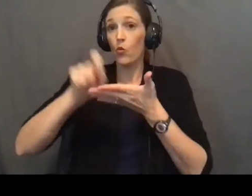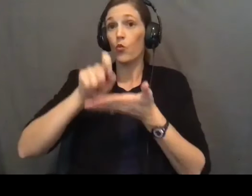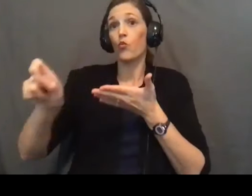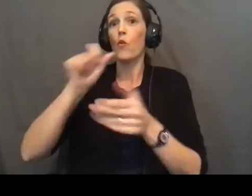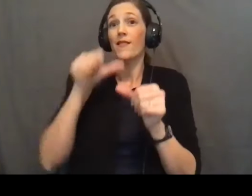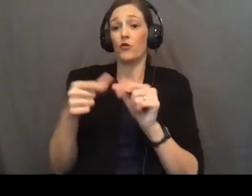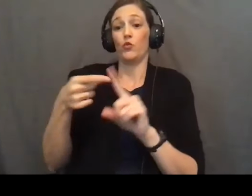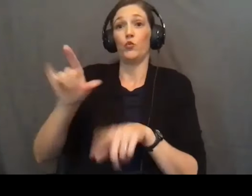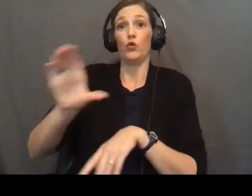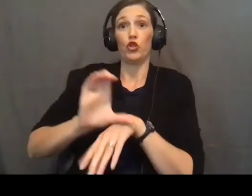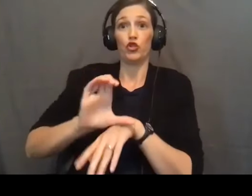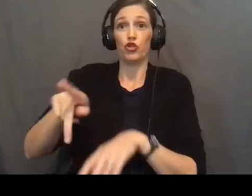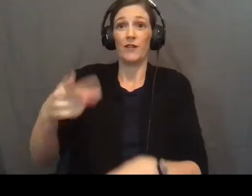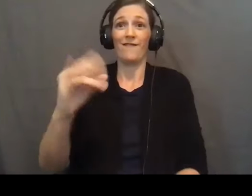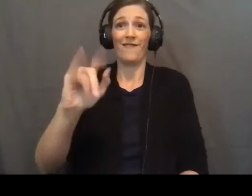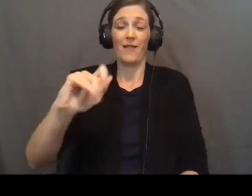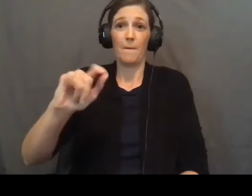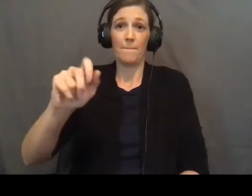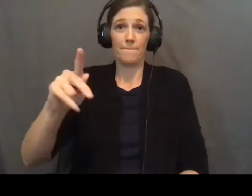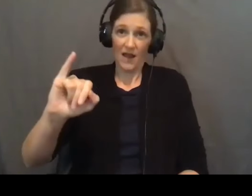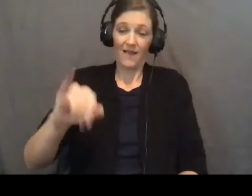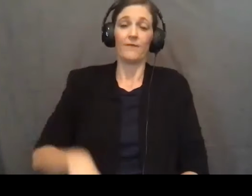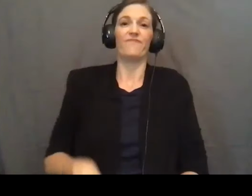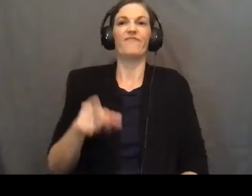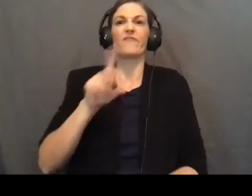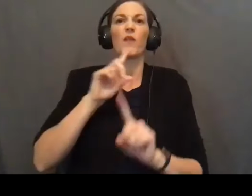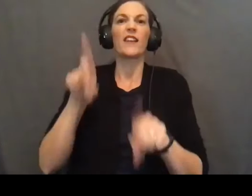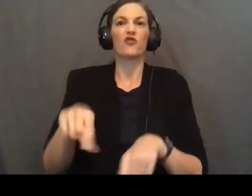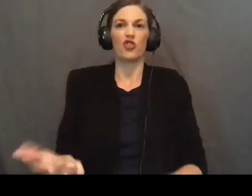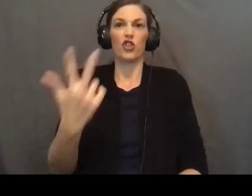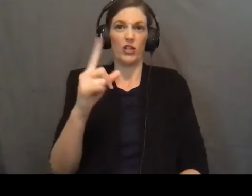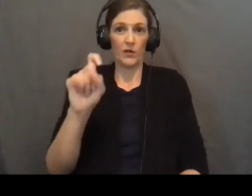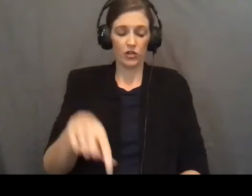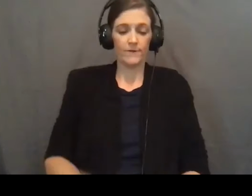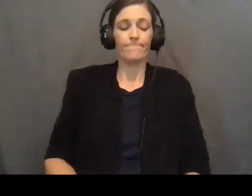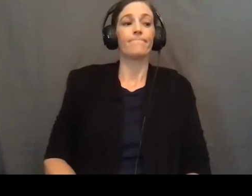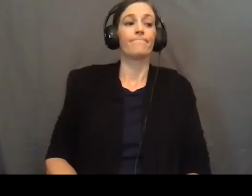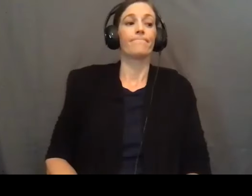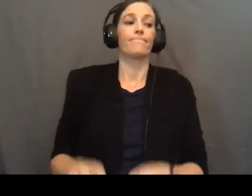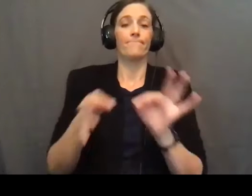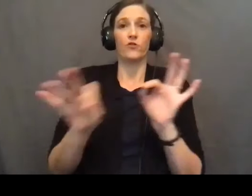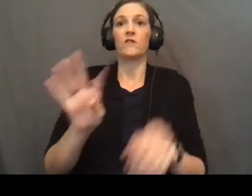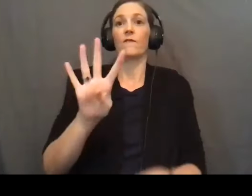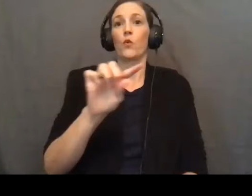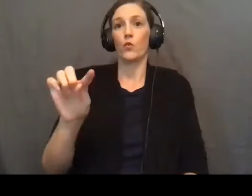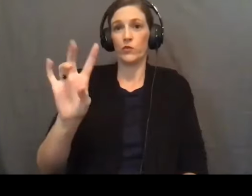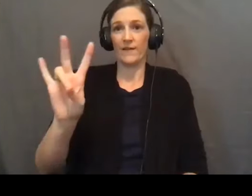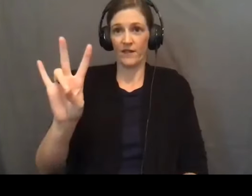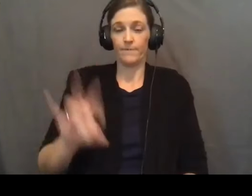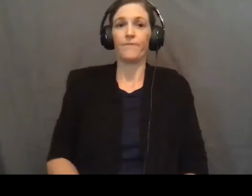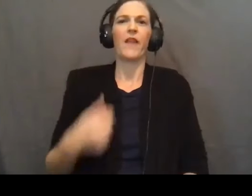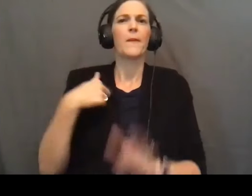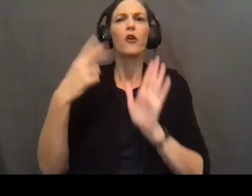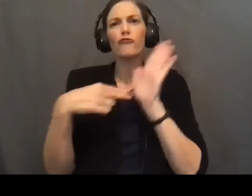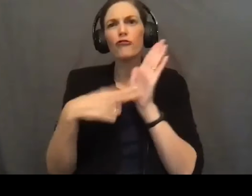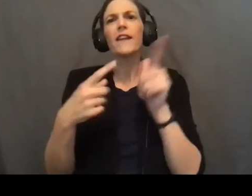church in Philippi, is going to answer these three questions for us. So Philippians 4, verses 4 through 7. I'm just going to read them, and then we're going